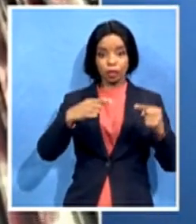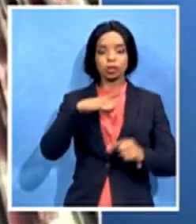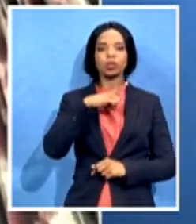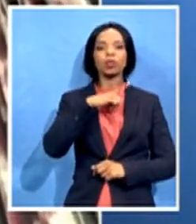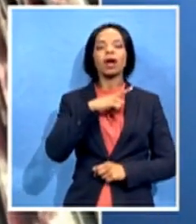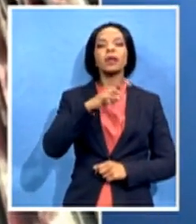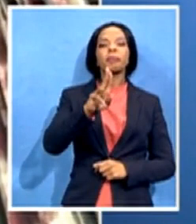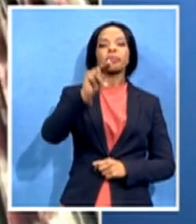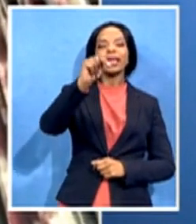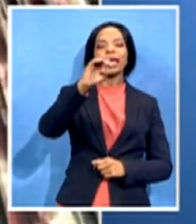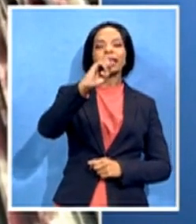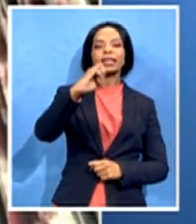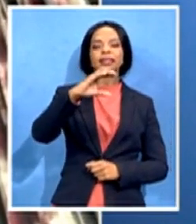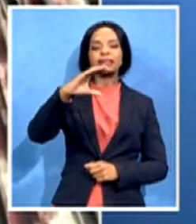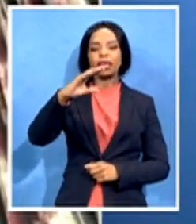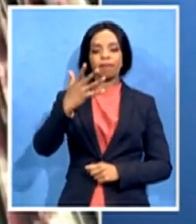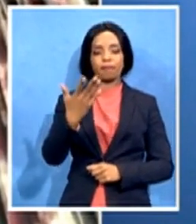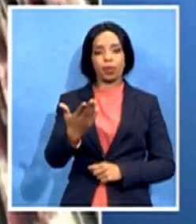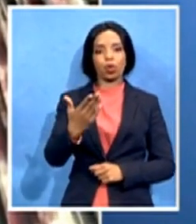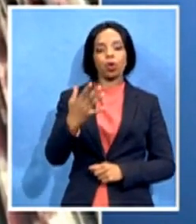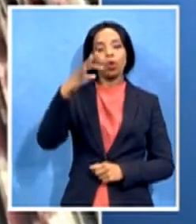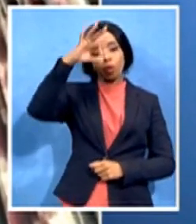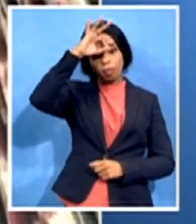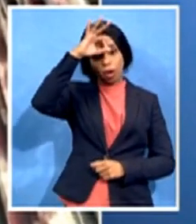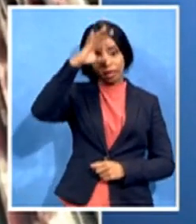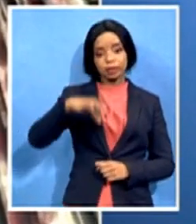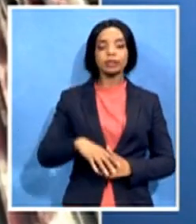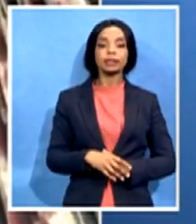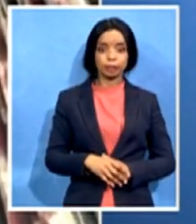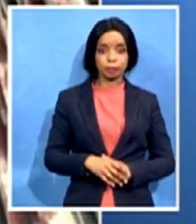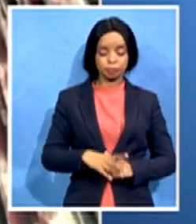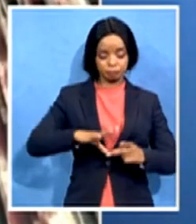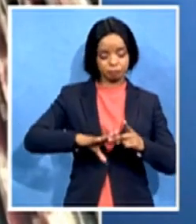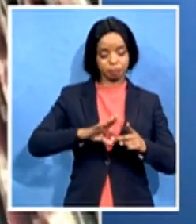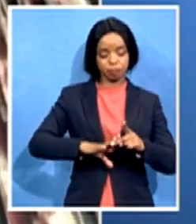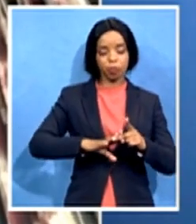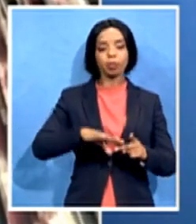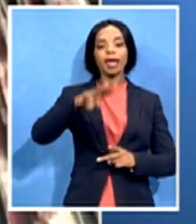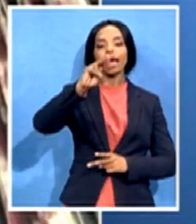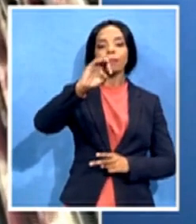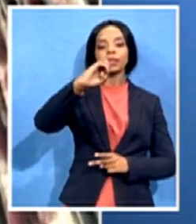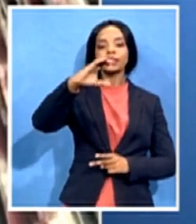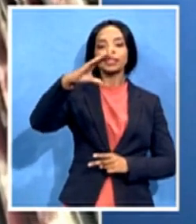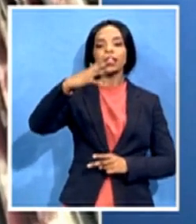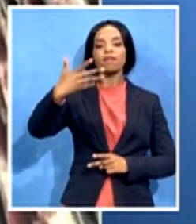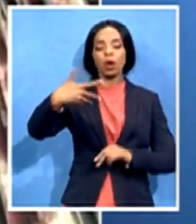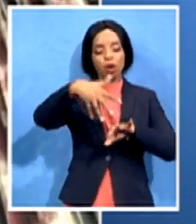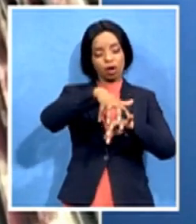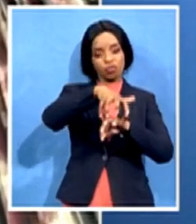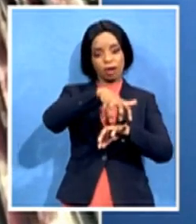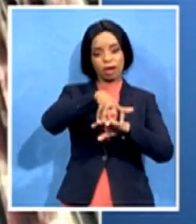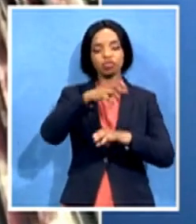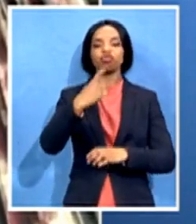for police and also the MEC for agriculture were putting forward that even us